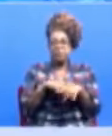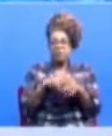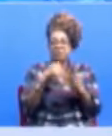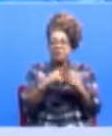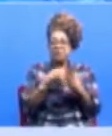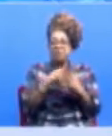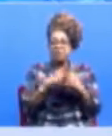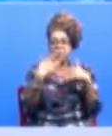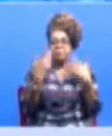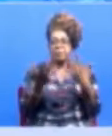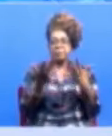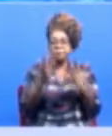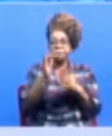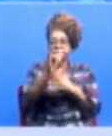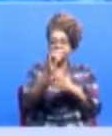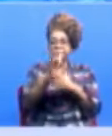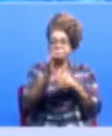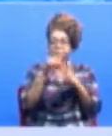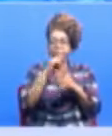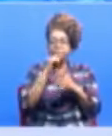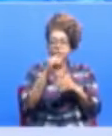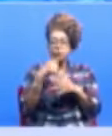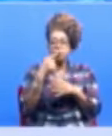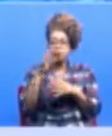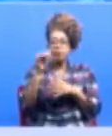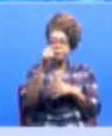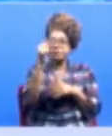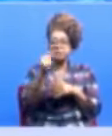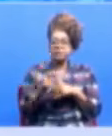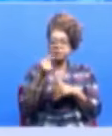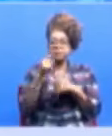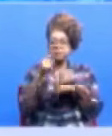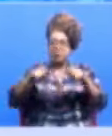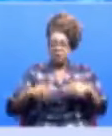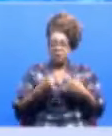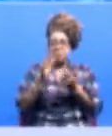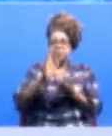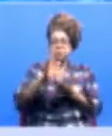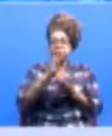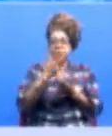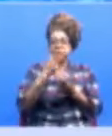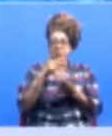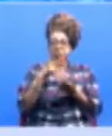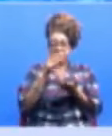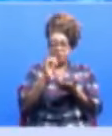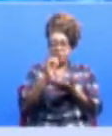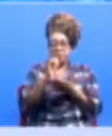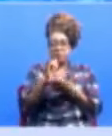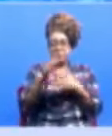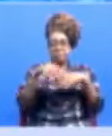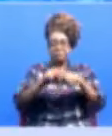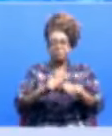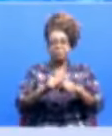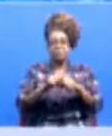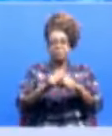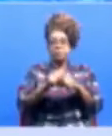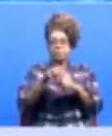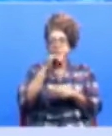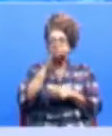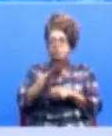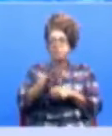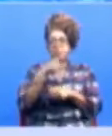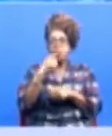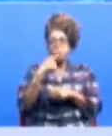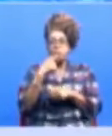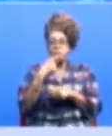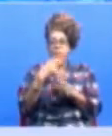Tanzanian origin claiming to be the rightful heir to William's over 500 million shilling estate saw that he was William's son and moved into his